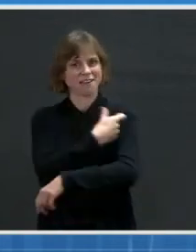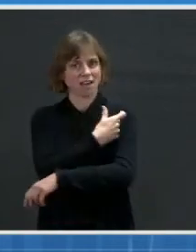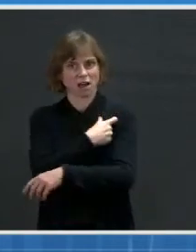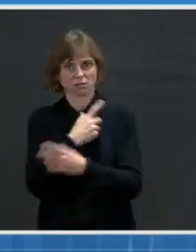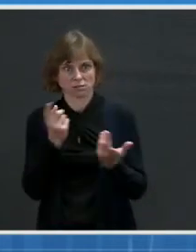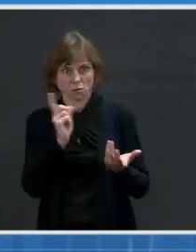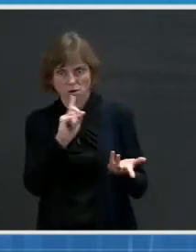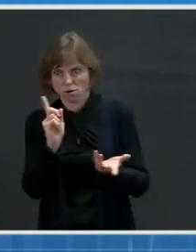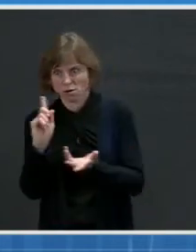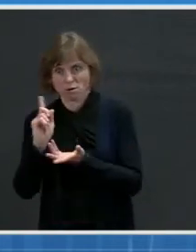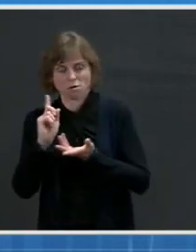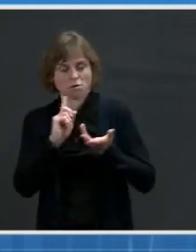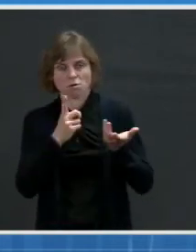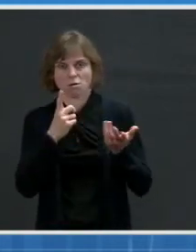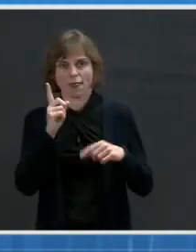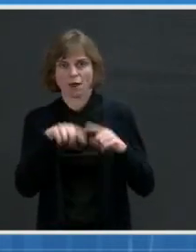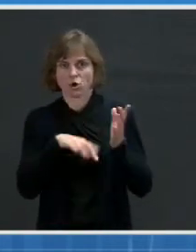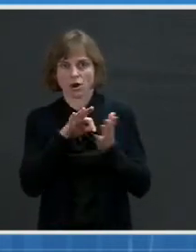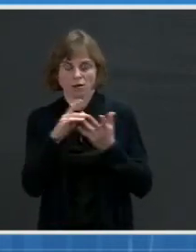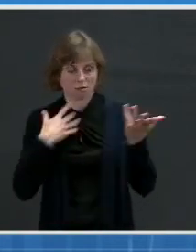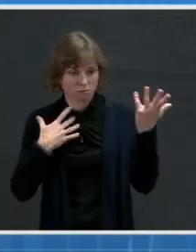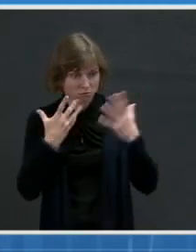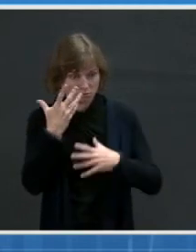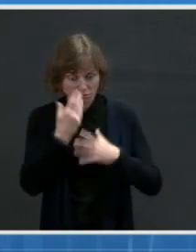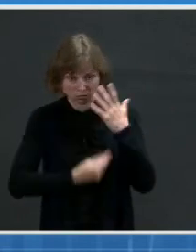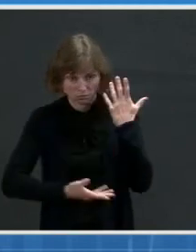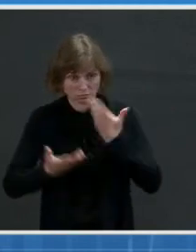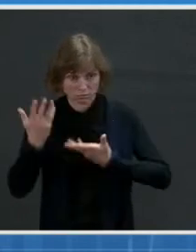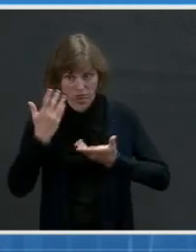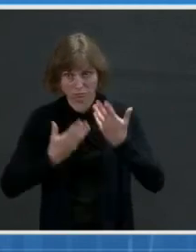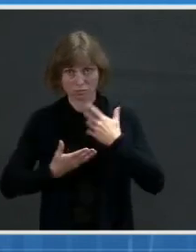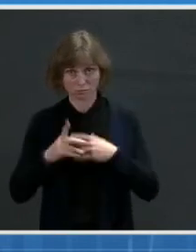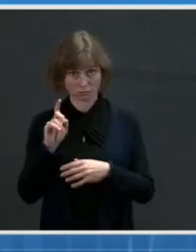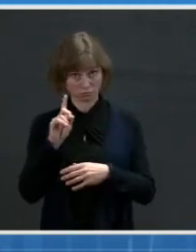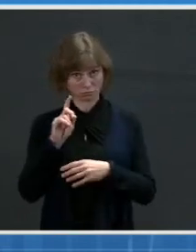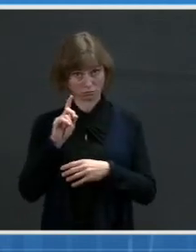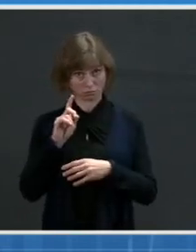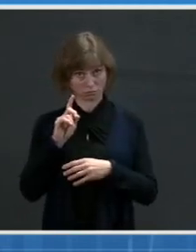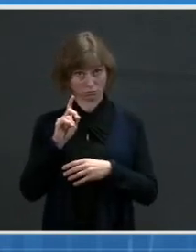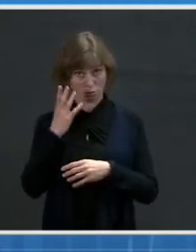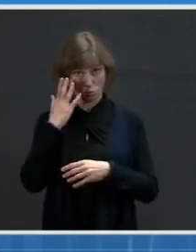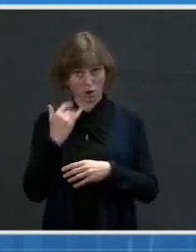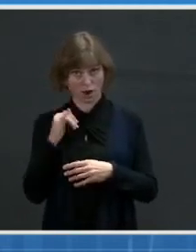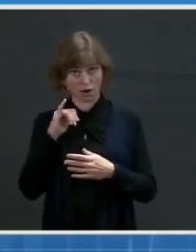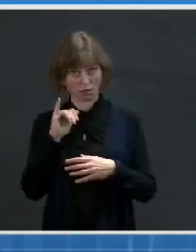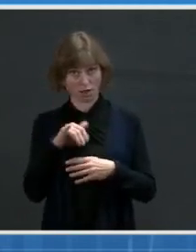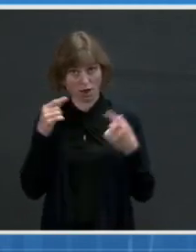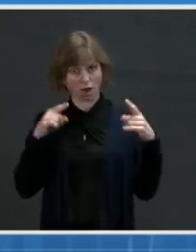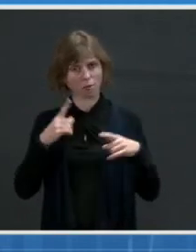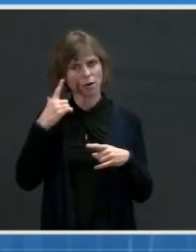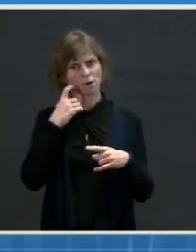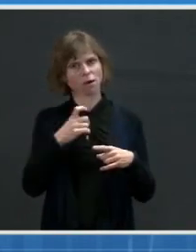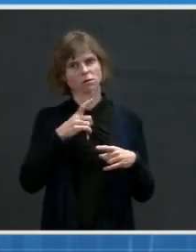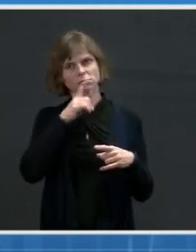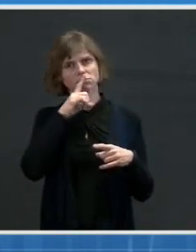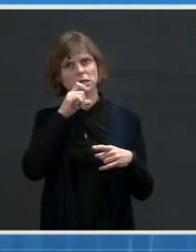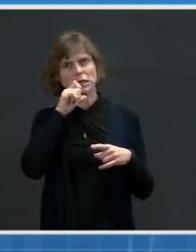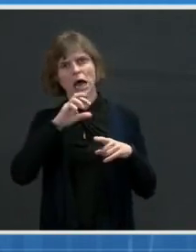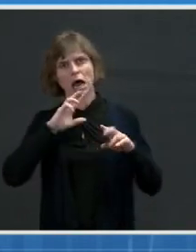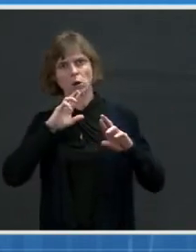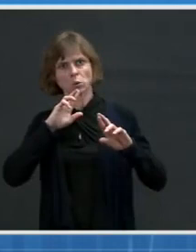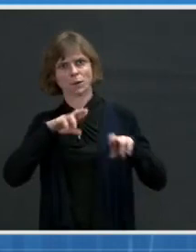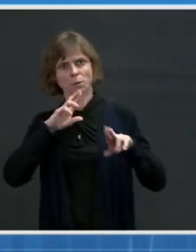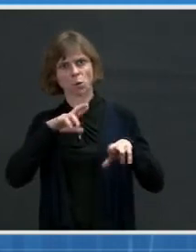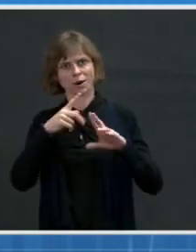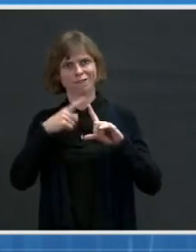accounted for. And there was a question of whether that was due to a lag of reporting from the